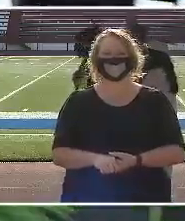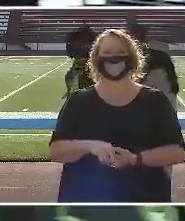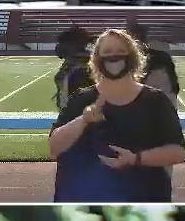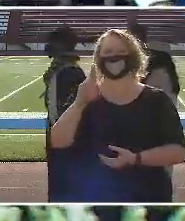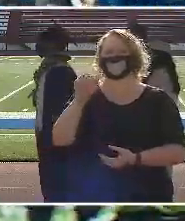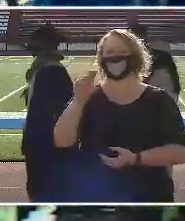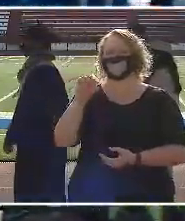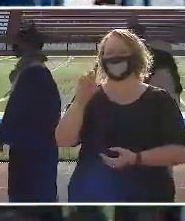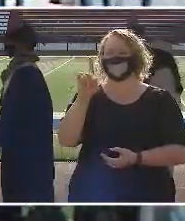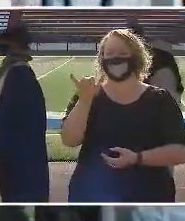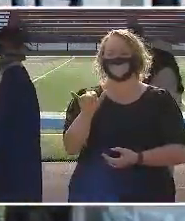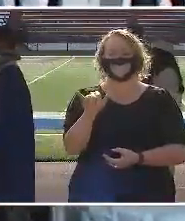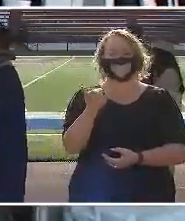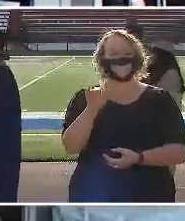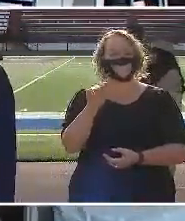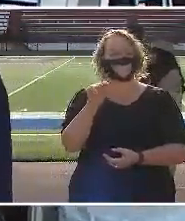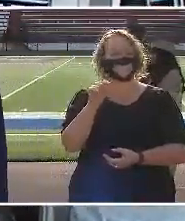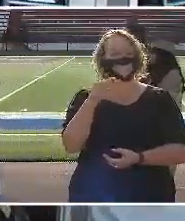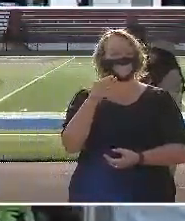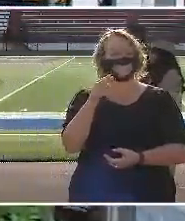Randy Thatch.